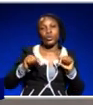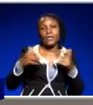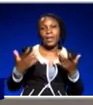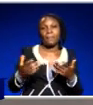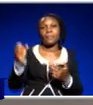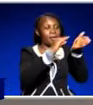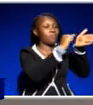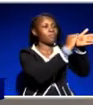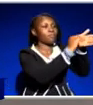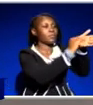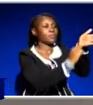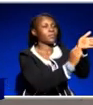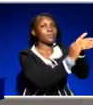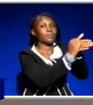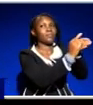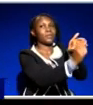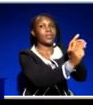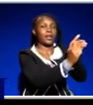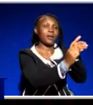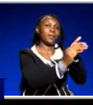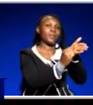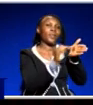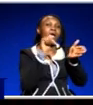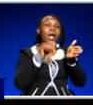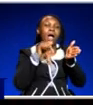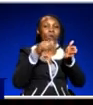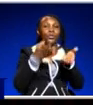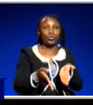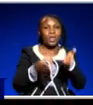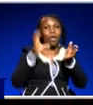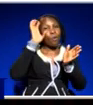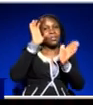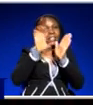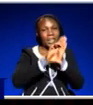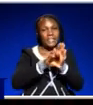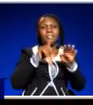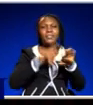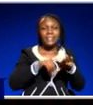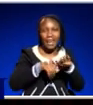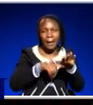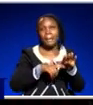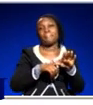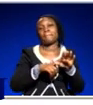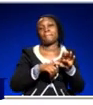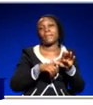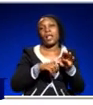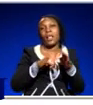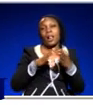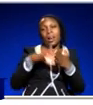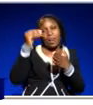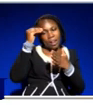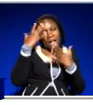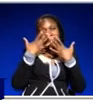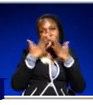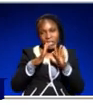is SADS. Objectives of the lesson. By the end of the lesson, the learner should be able